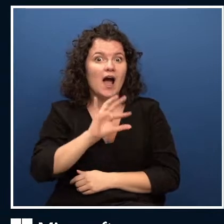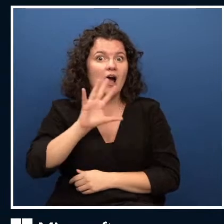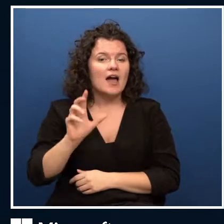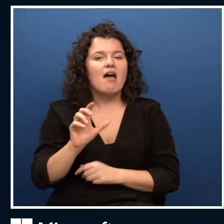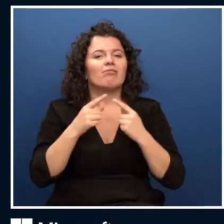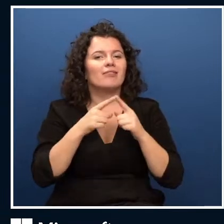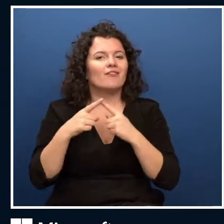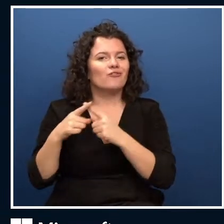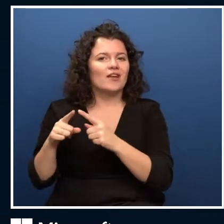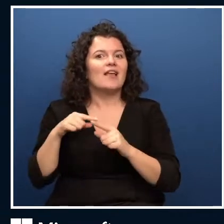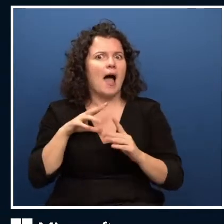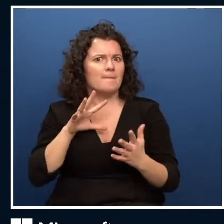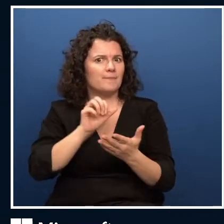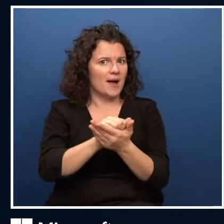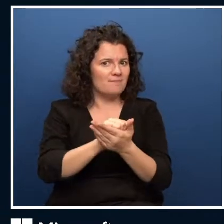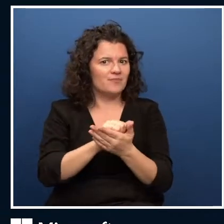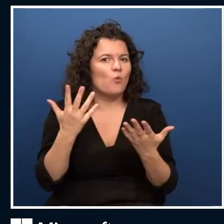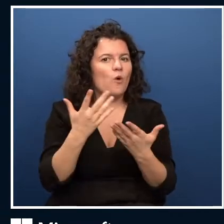So